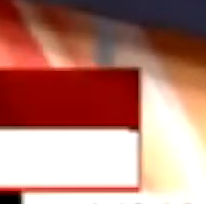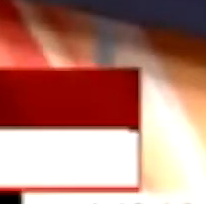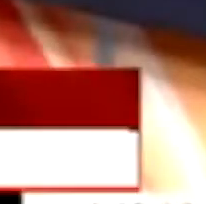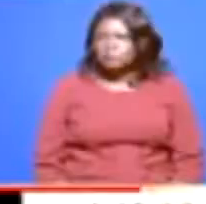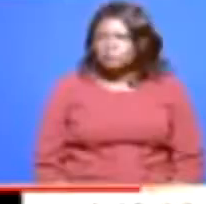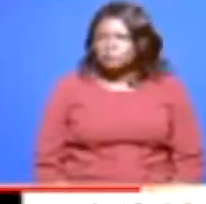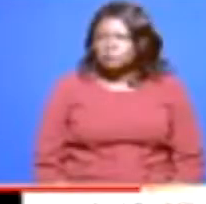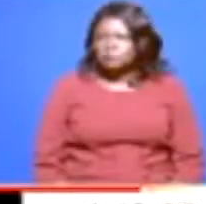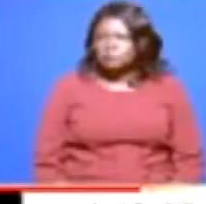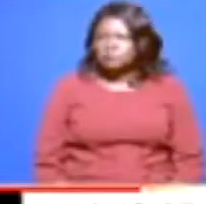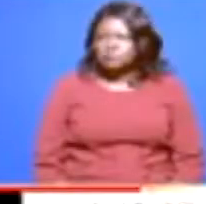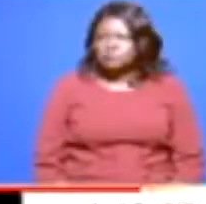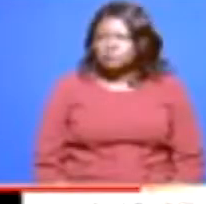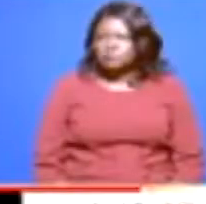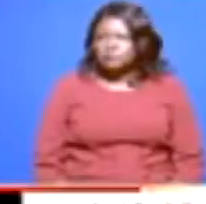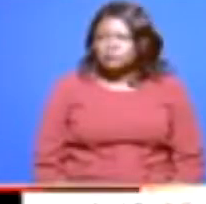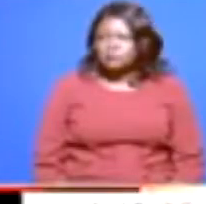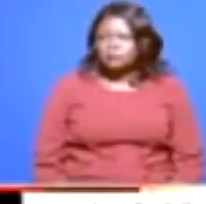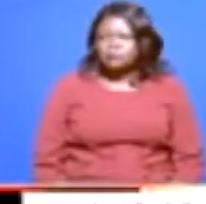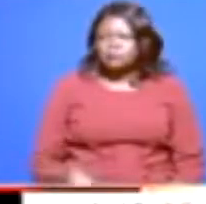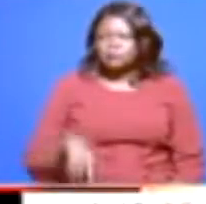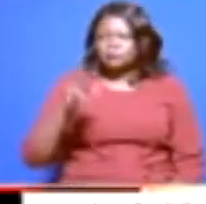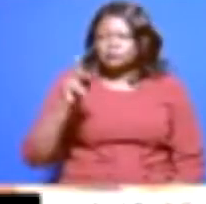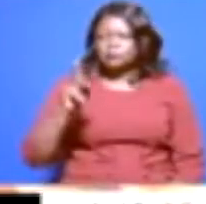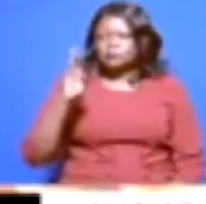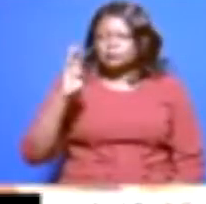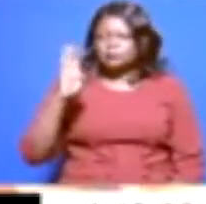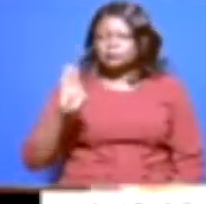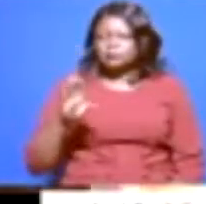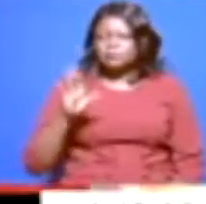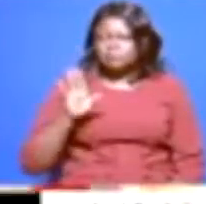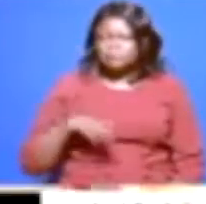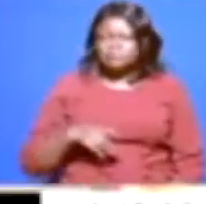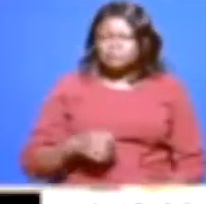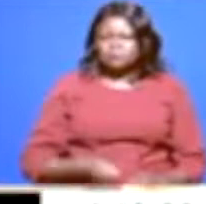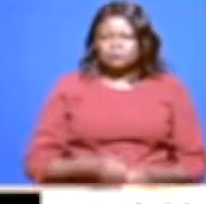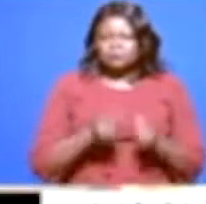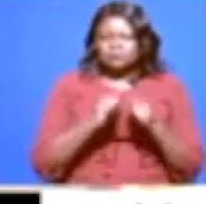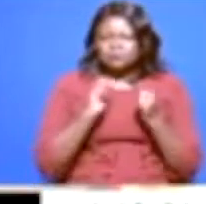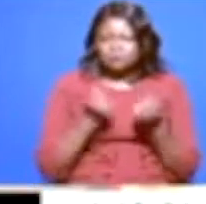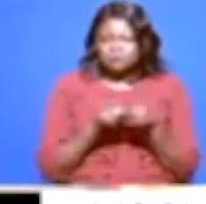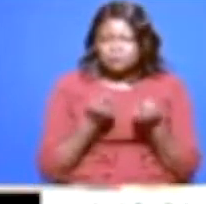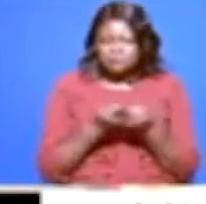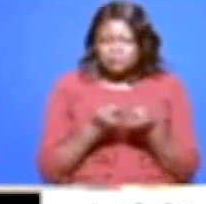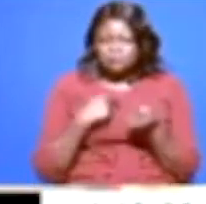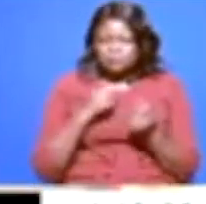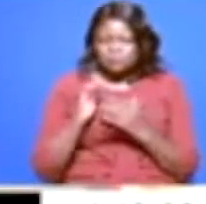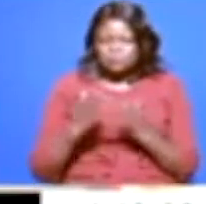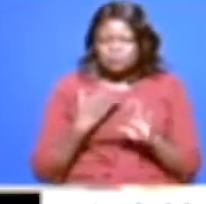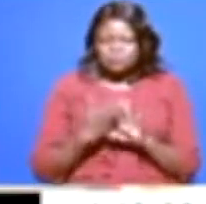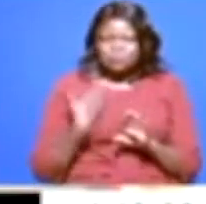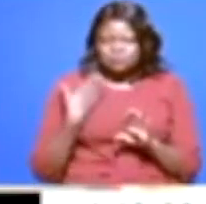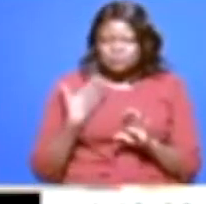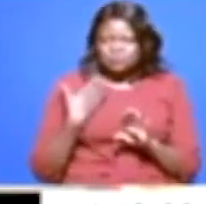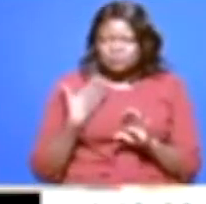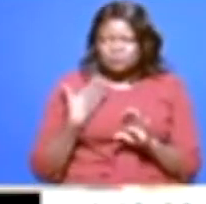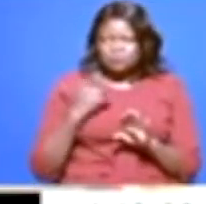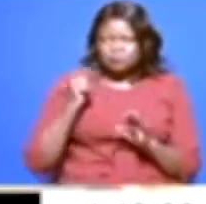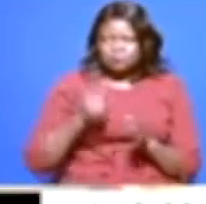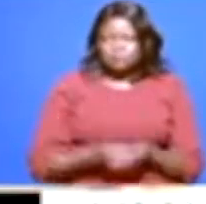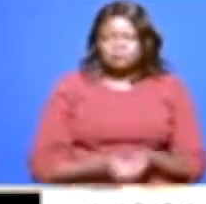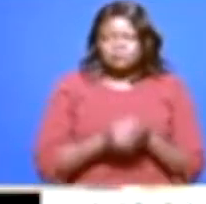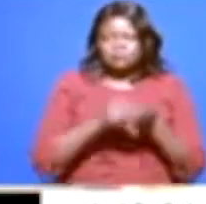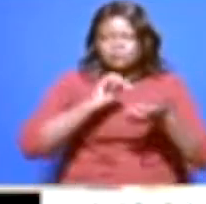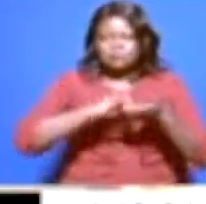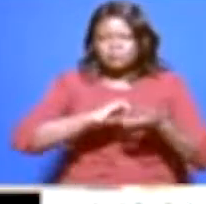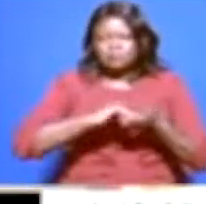And in sports, Kenya Commercial Bank KCB women's volleyball team has stepped up preparations ahead the Kenya Volleyball Federation